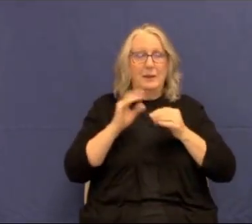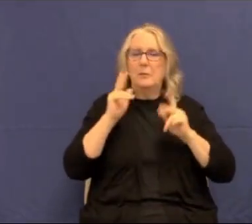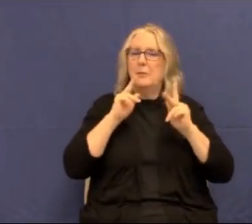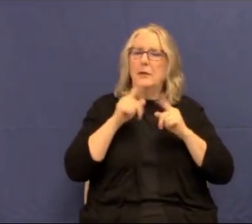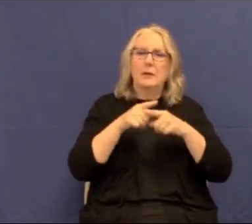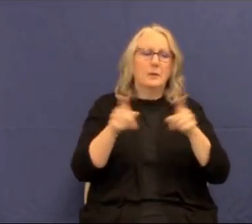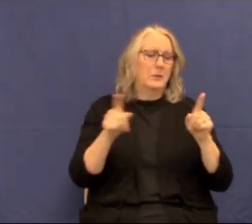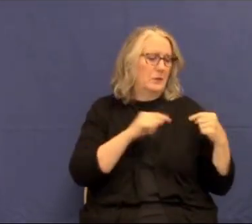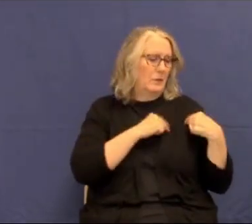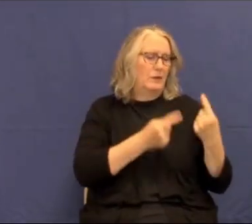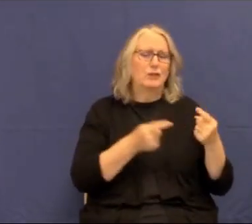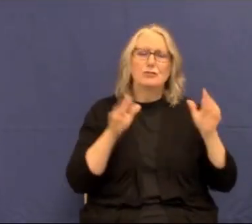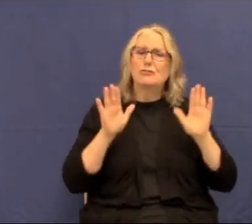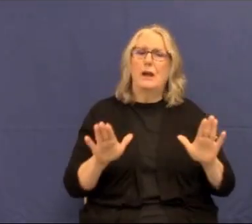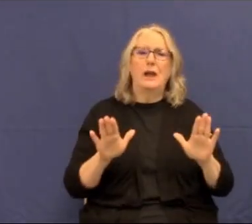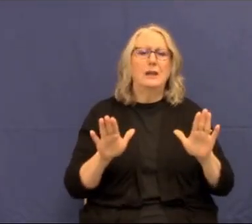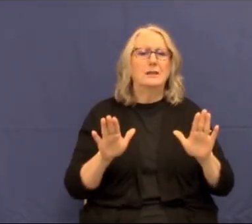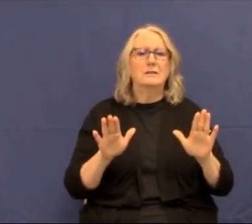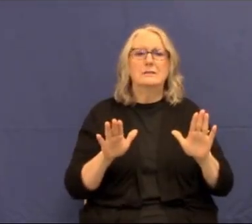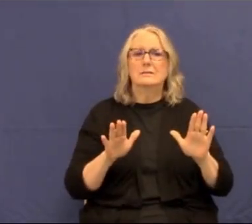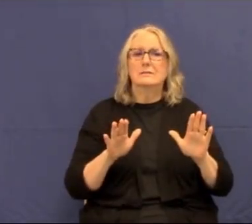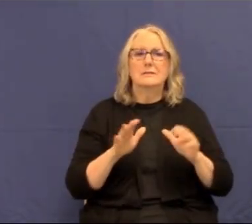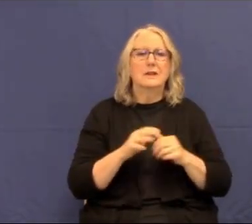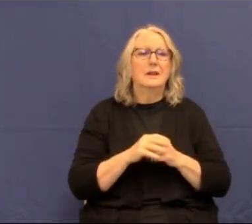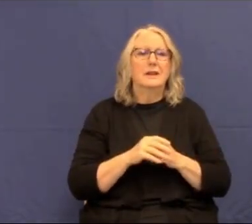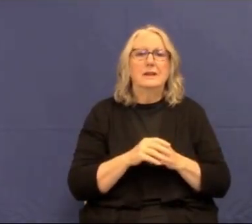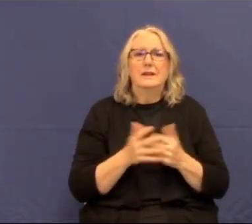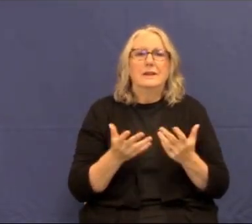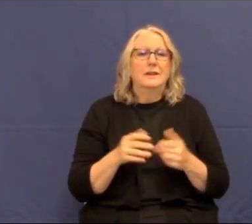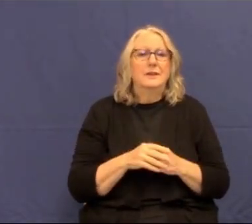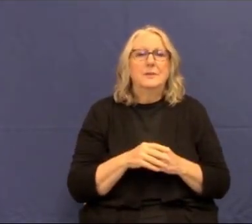people have been really great about, taking